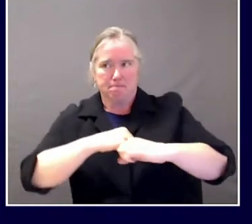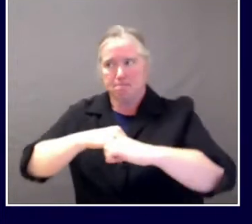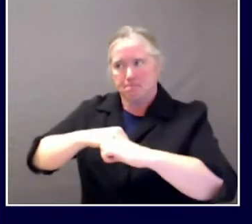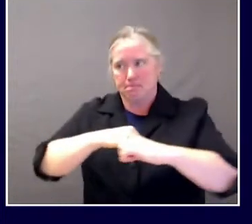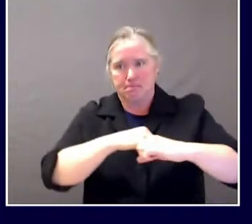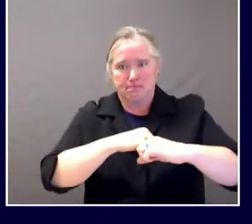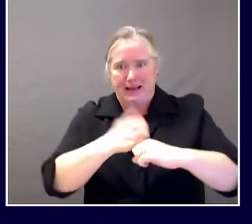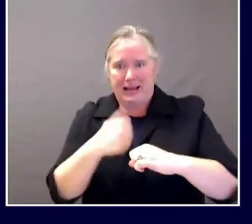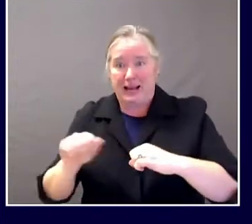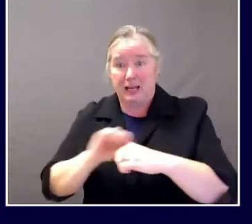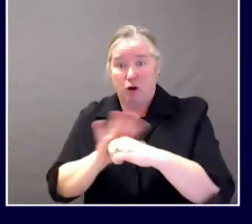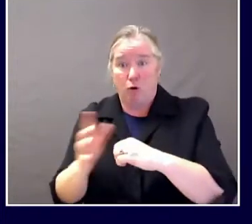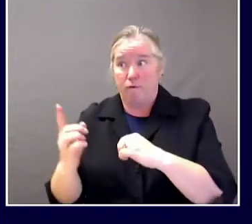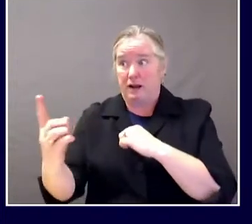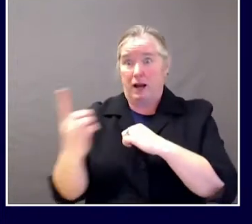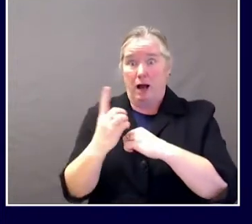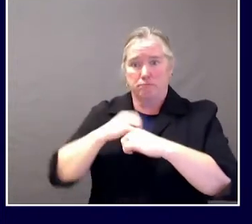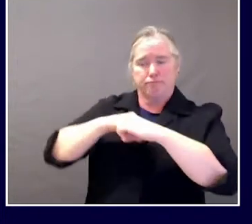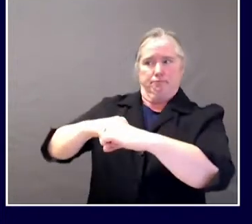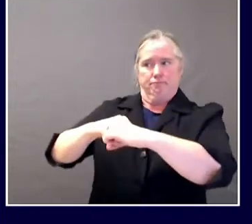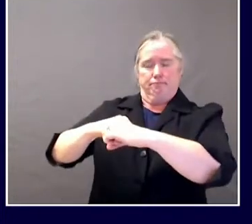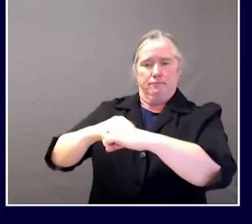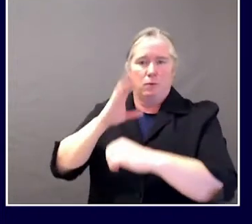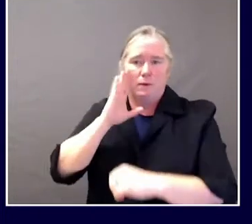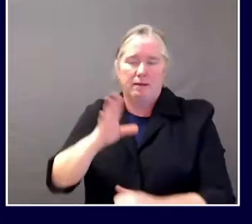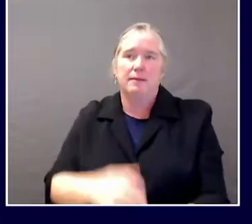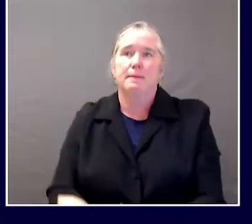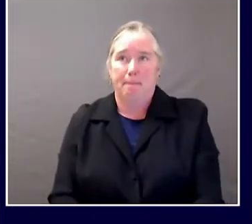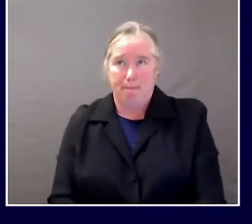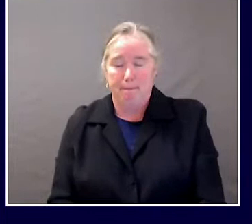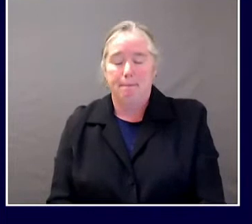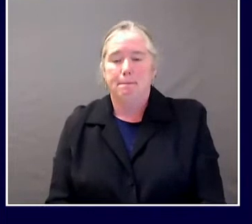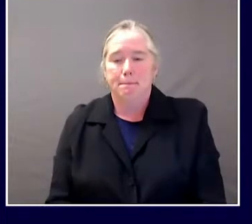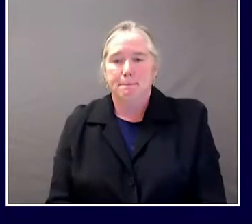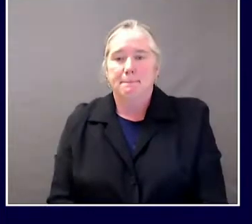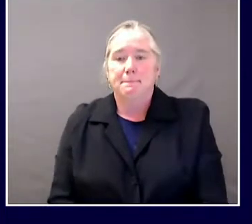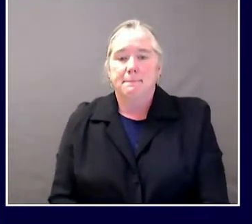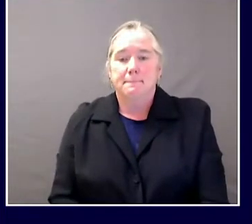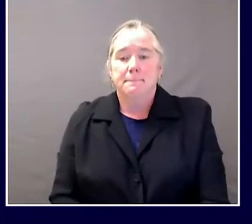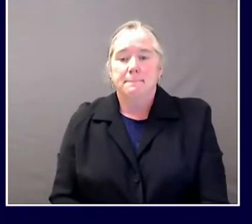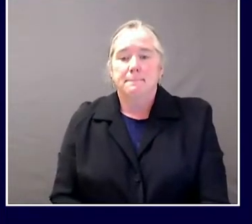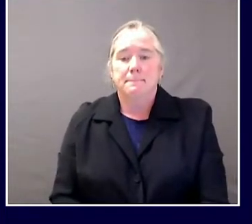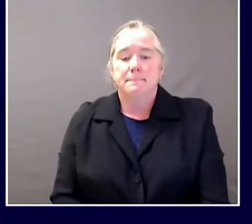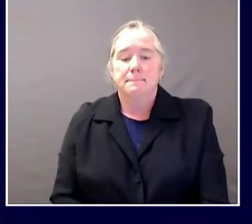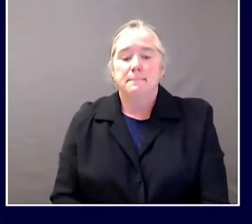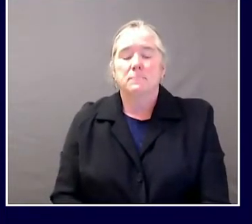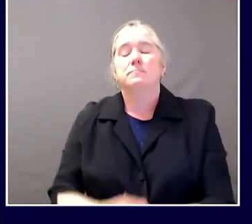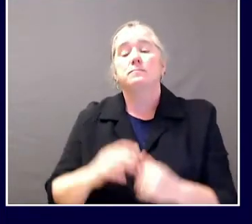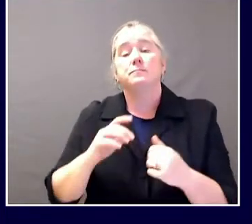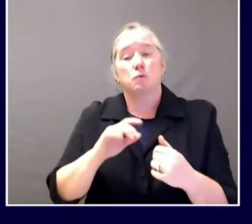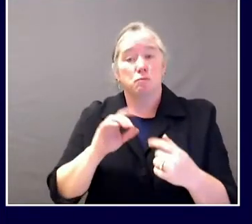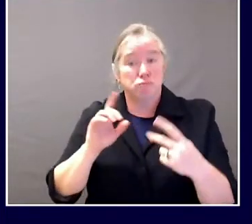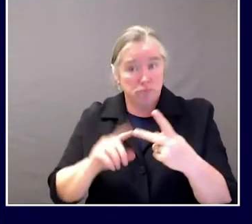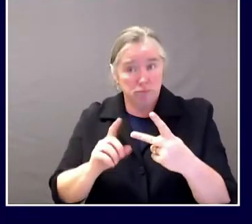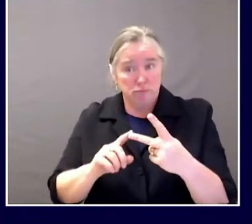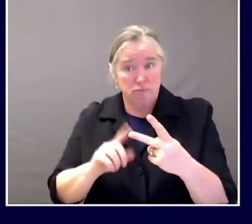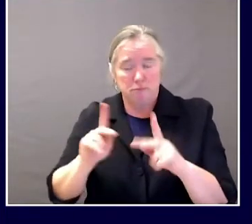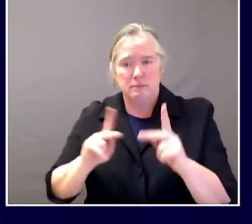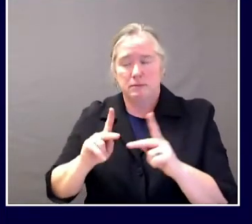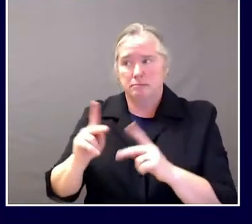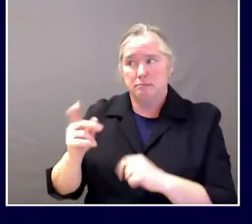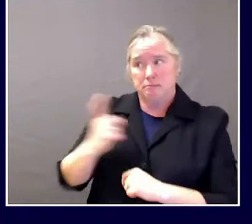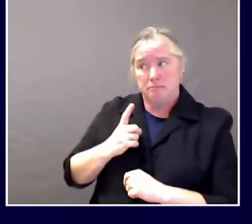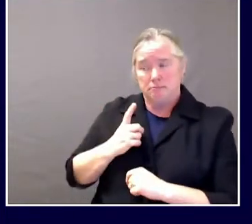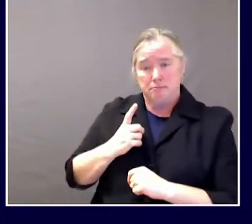the possibility of COVID even further out. A second question that's come into us